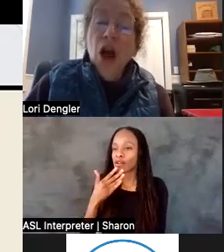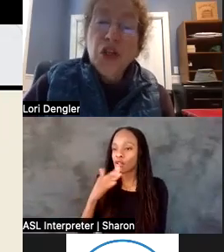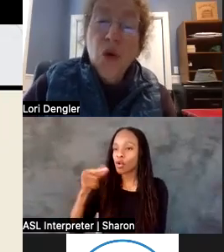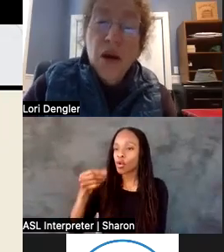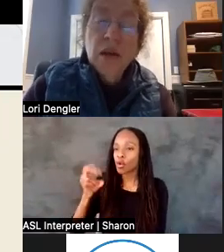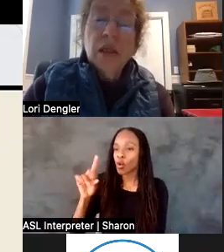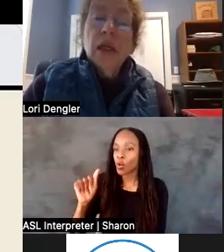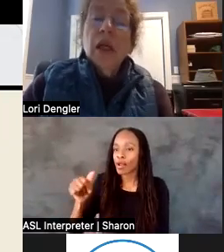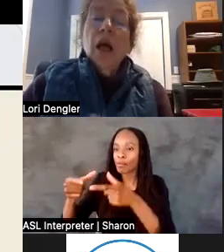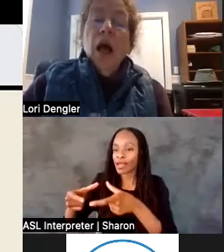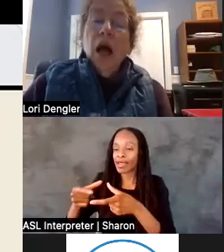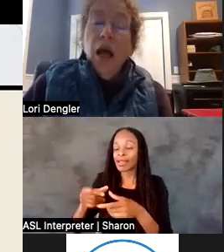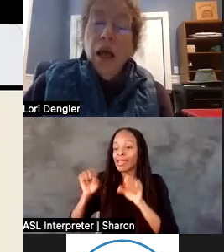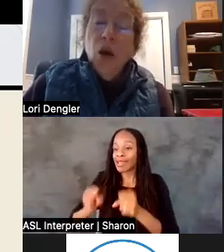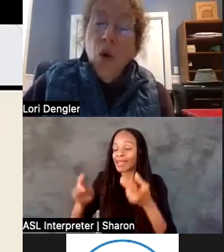occur offshore